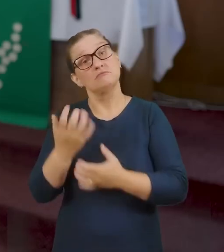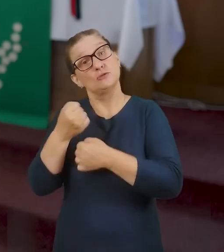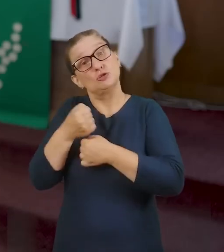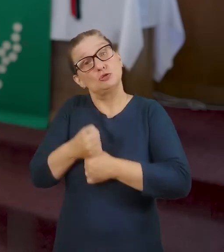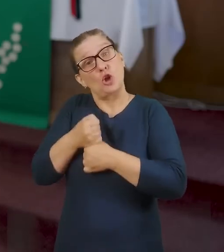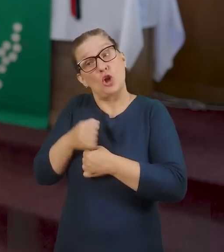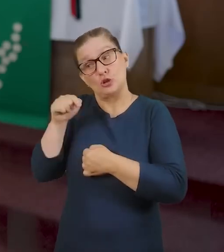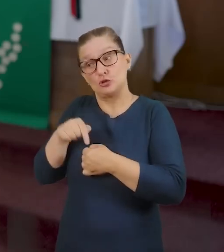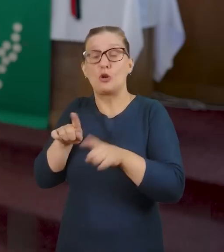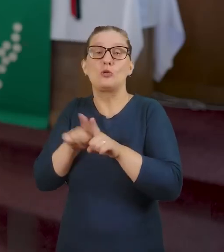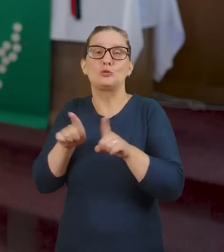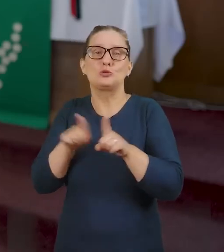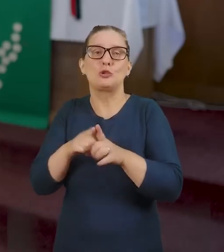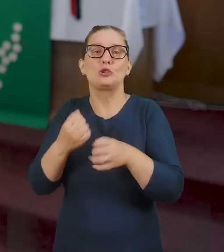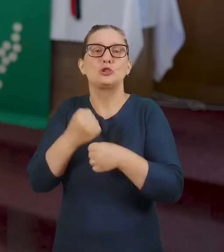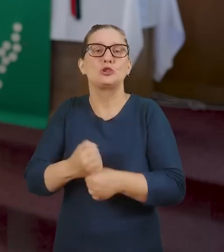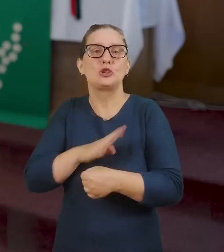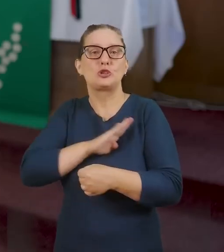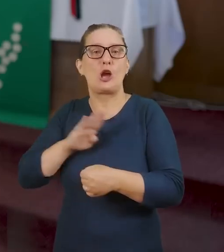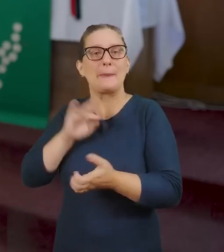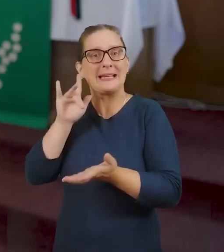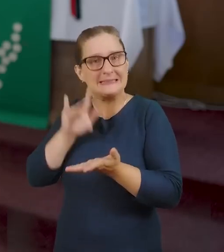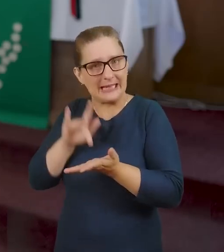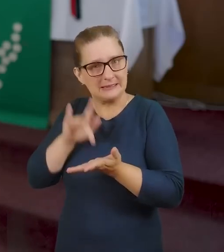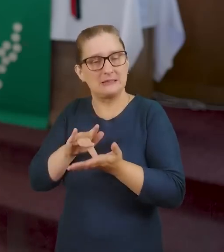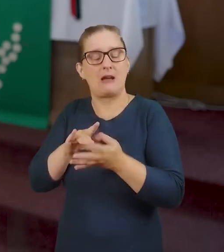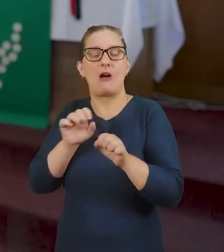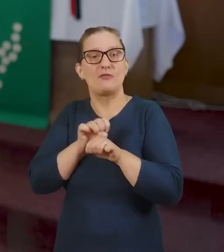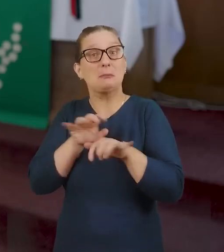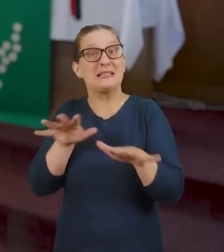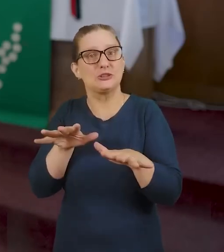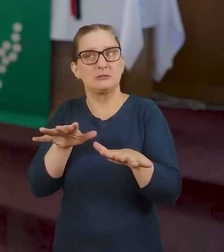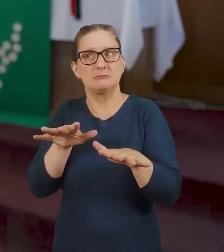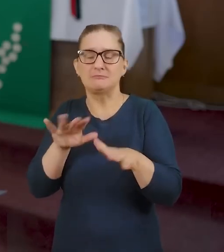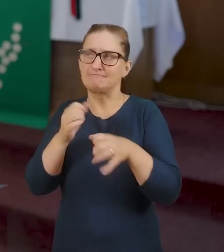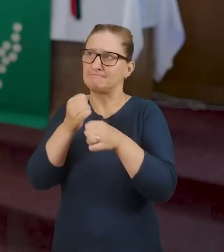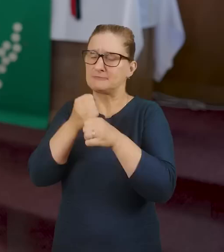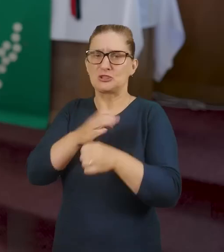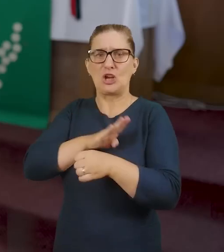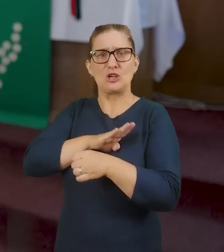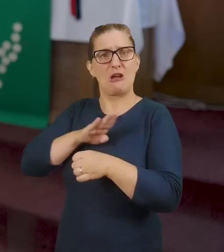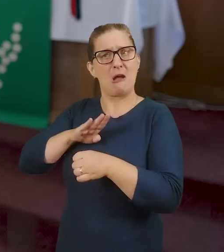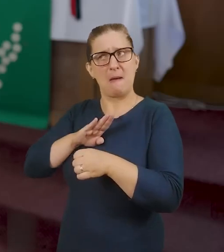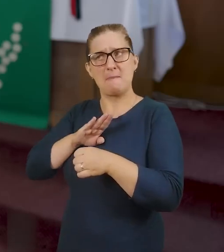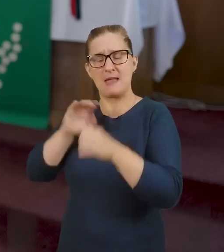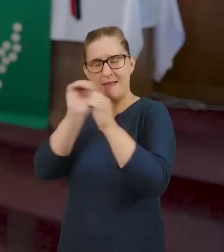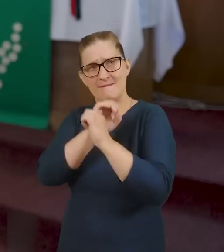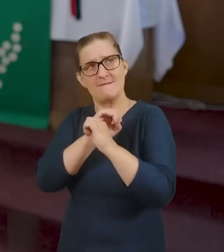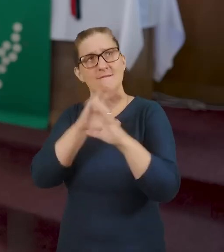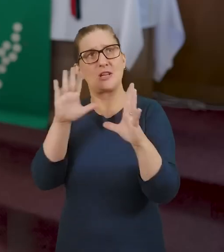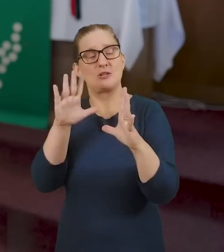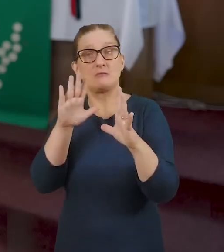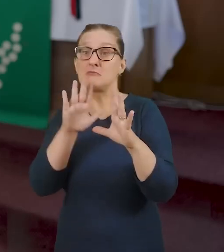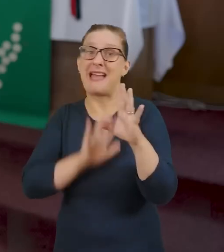parish church, we're also a church army centre of mission. And the vision of Church Army is for